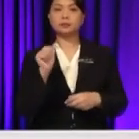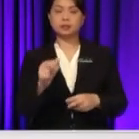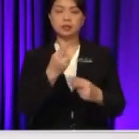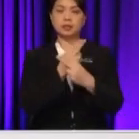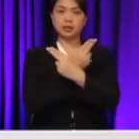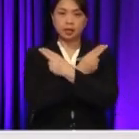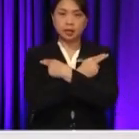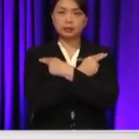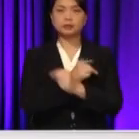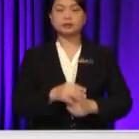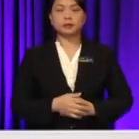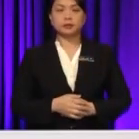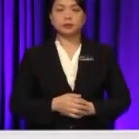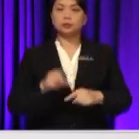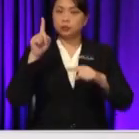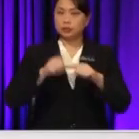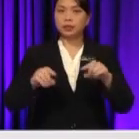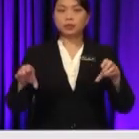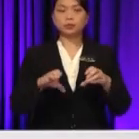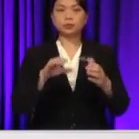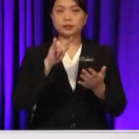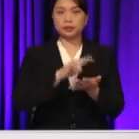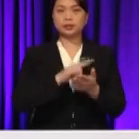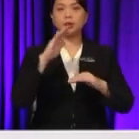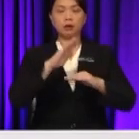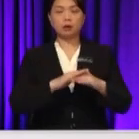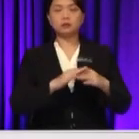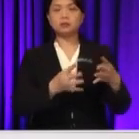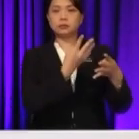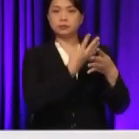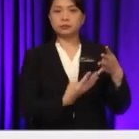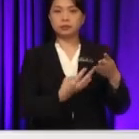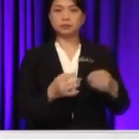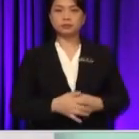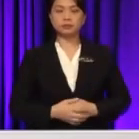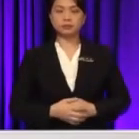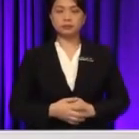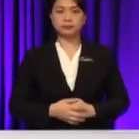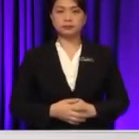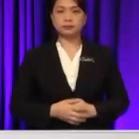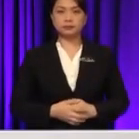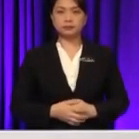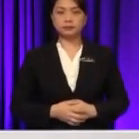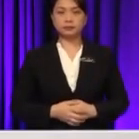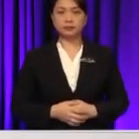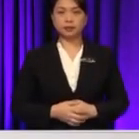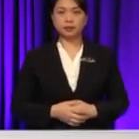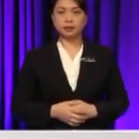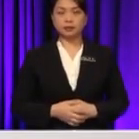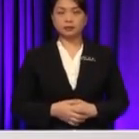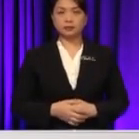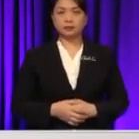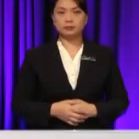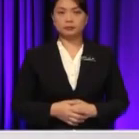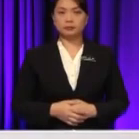can not do that on a screen. All right, thank you, Razif. Apart from that, what about those feelings that you can't communicate